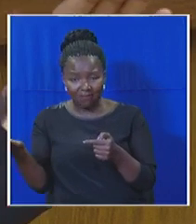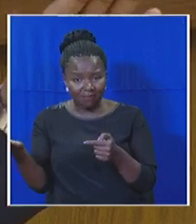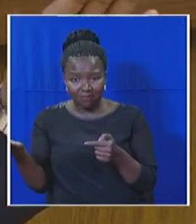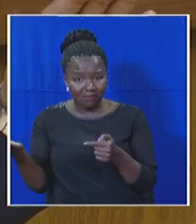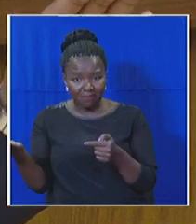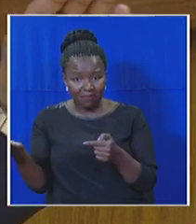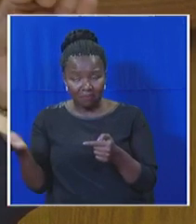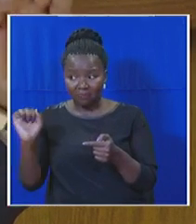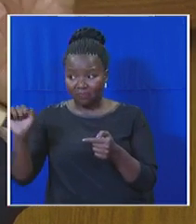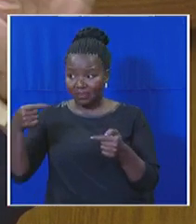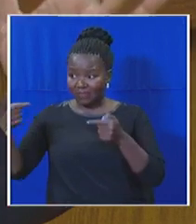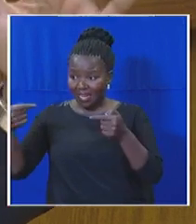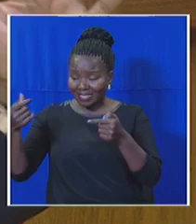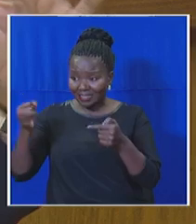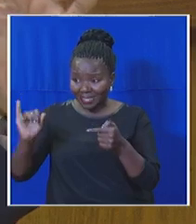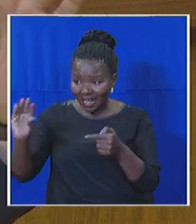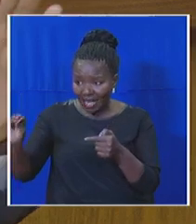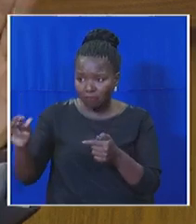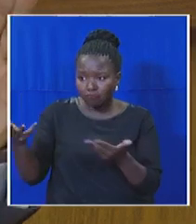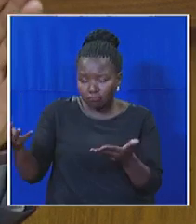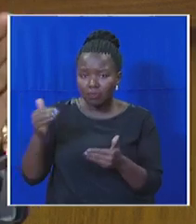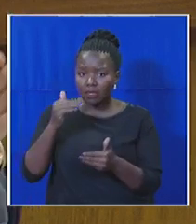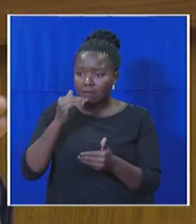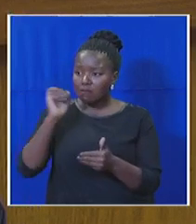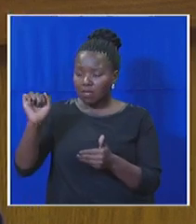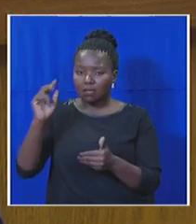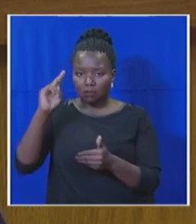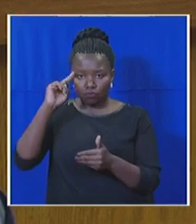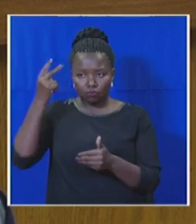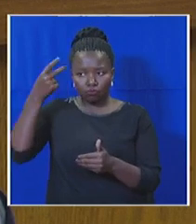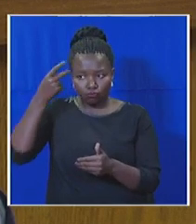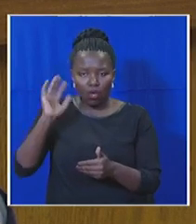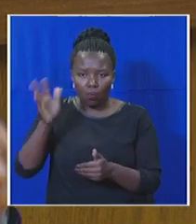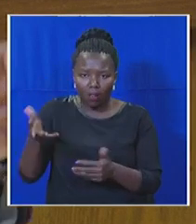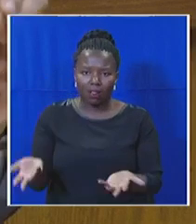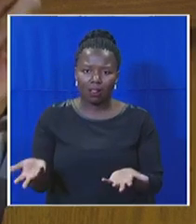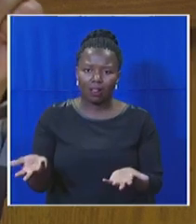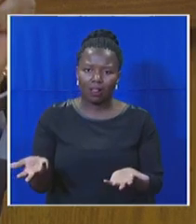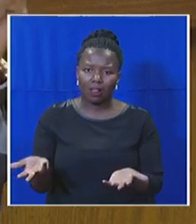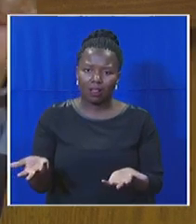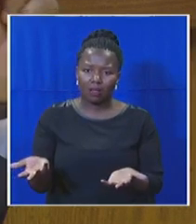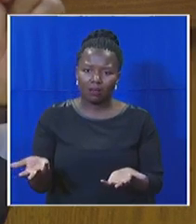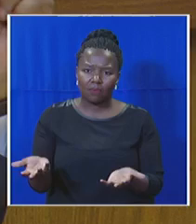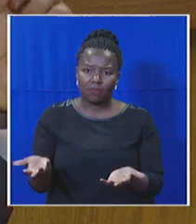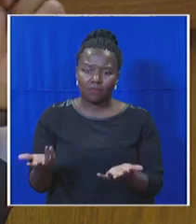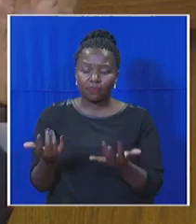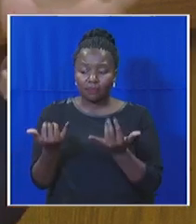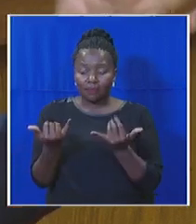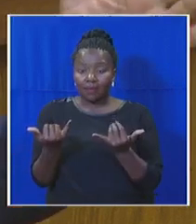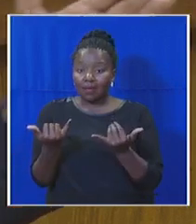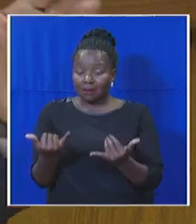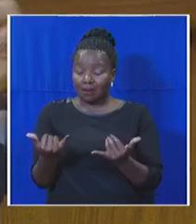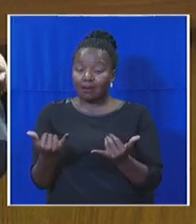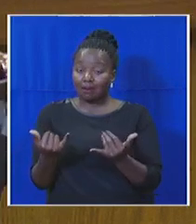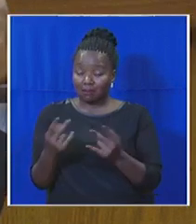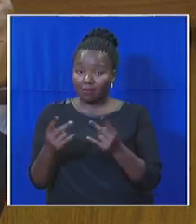they hold that view, I'm sure they are going to move into a particular position. And it is therefore important, if